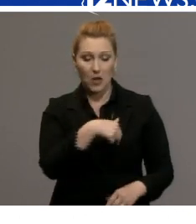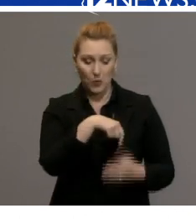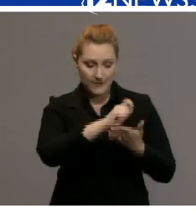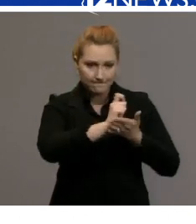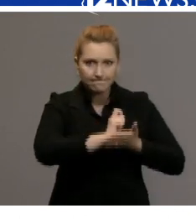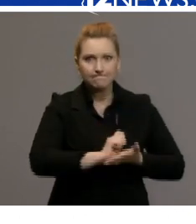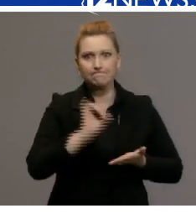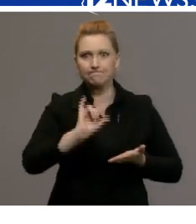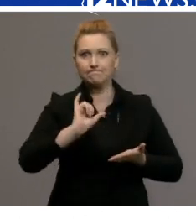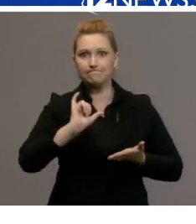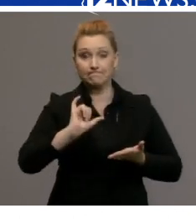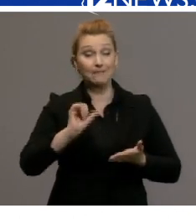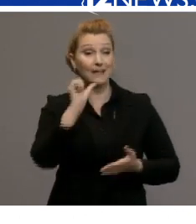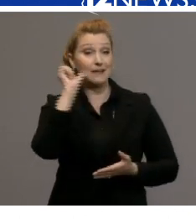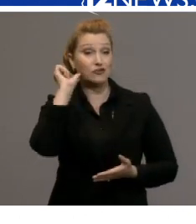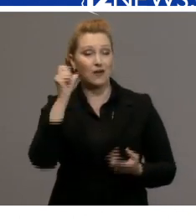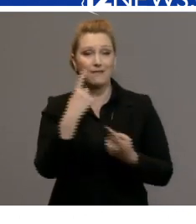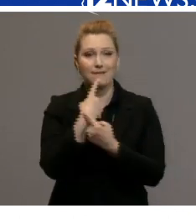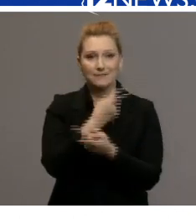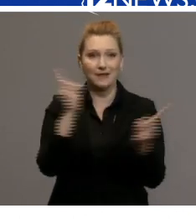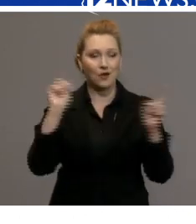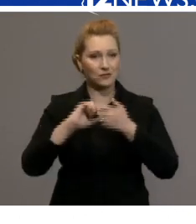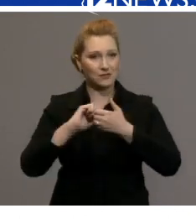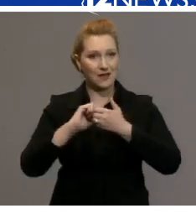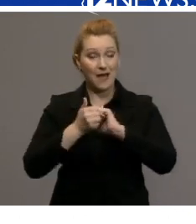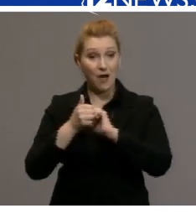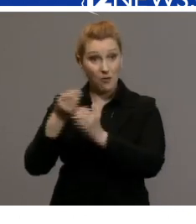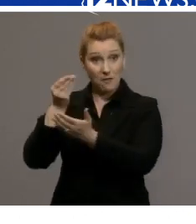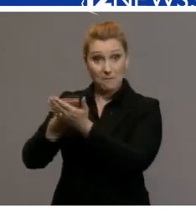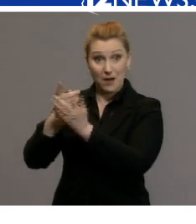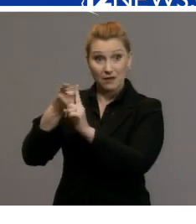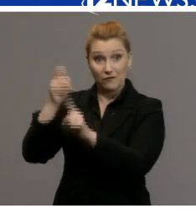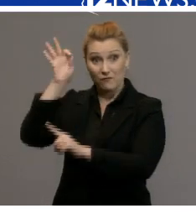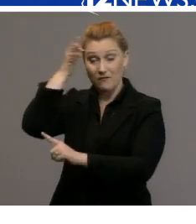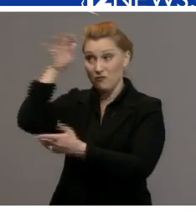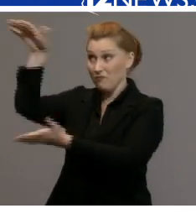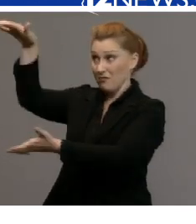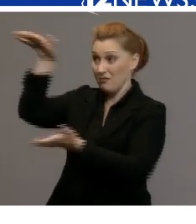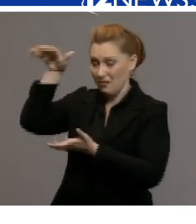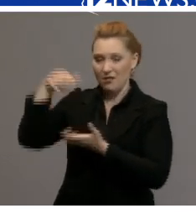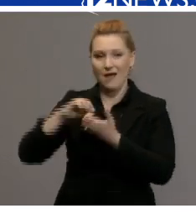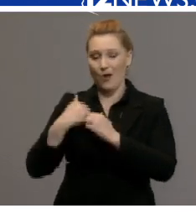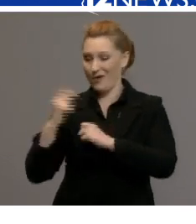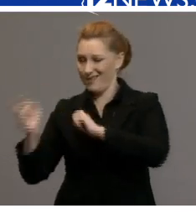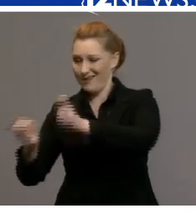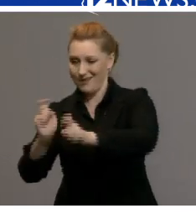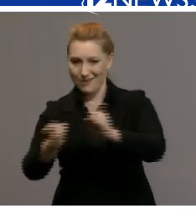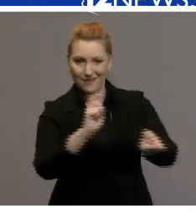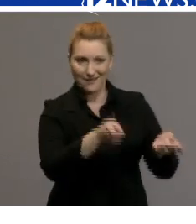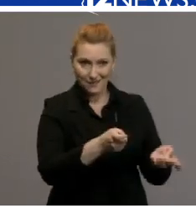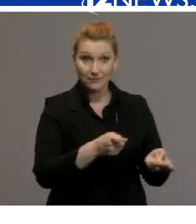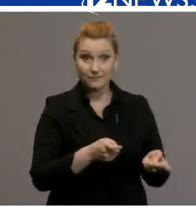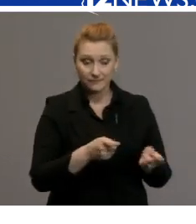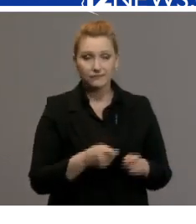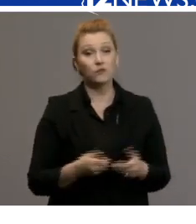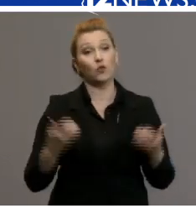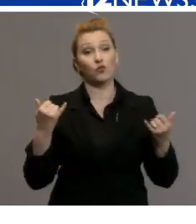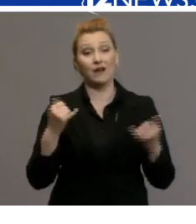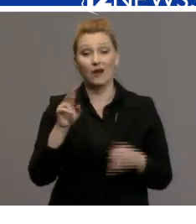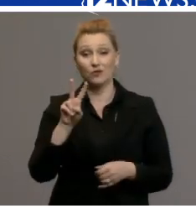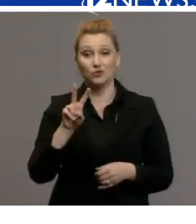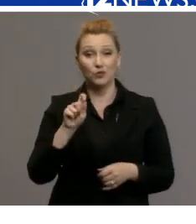as to how we were going to disperse these dollars. There's $2.8 billion that